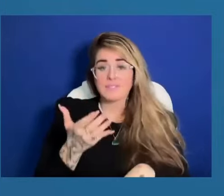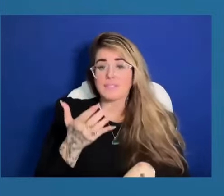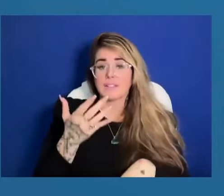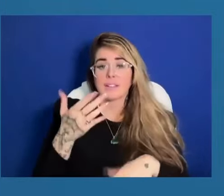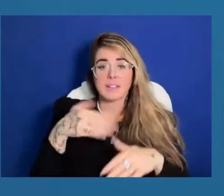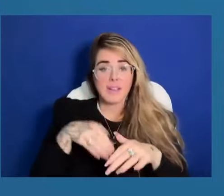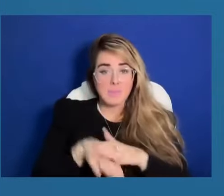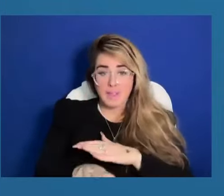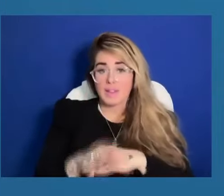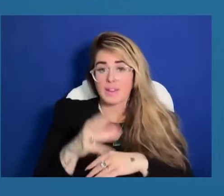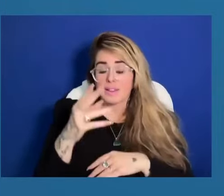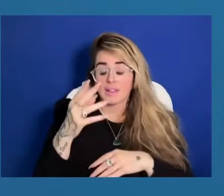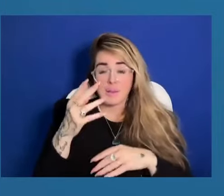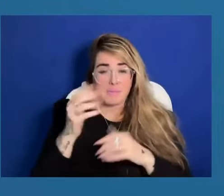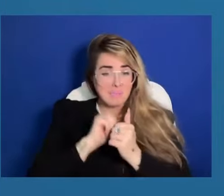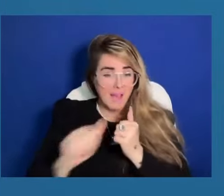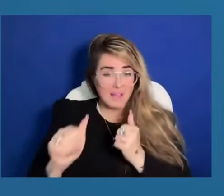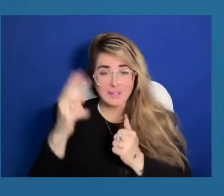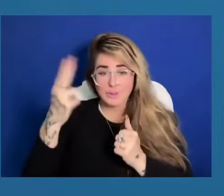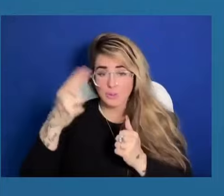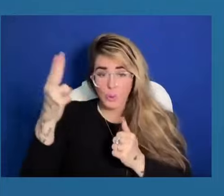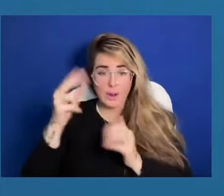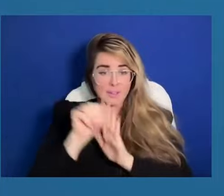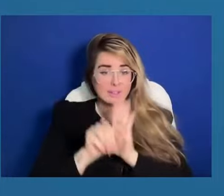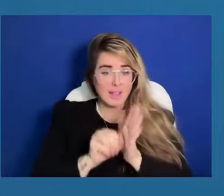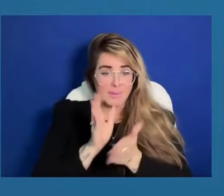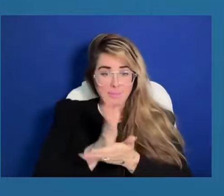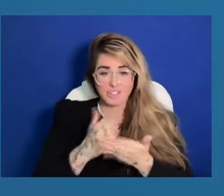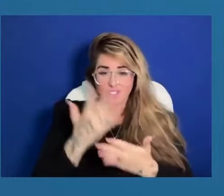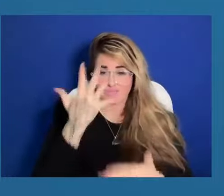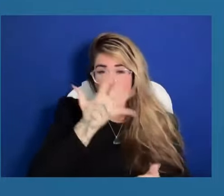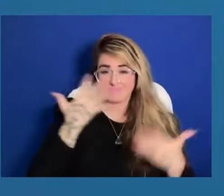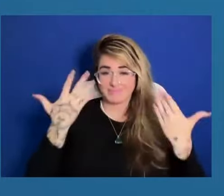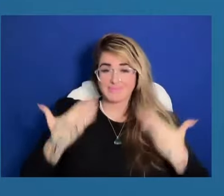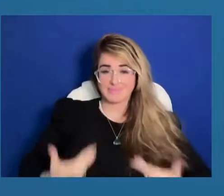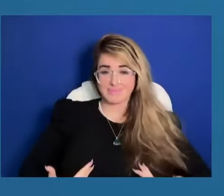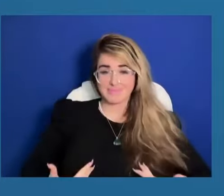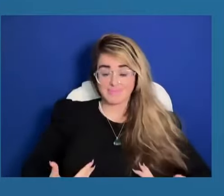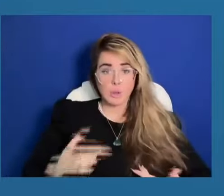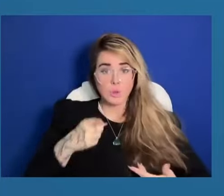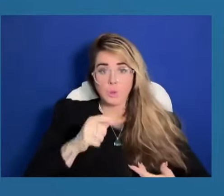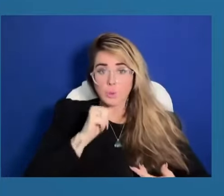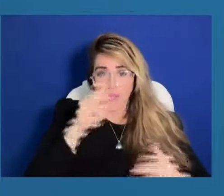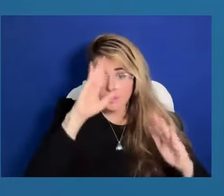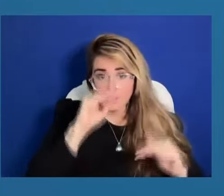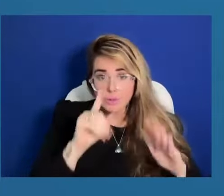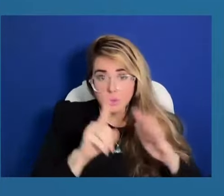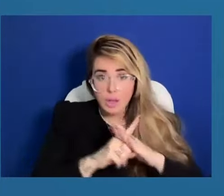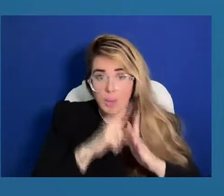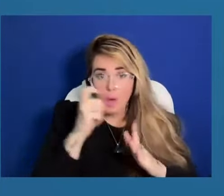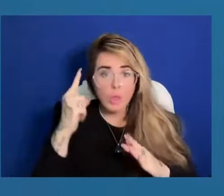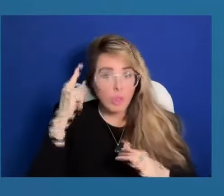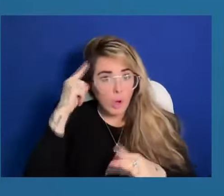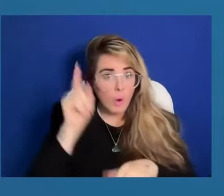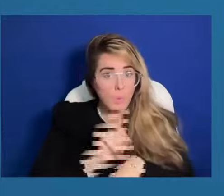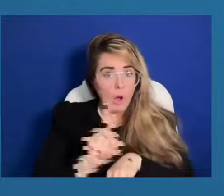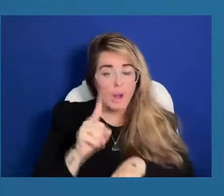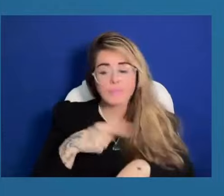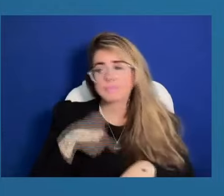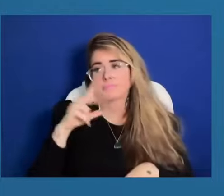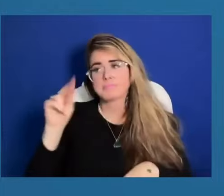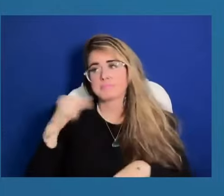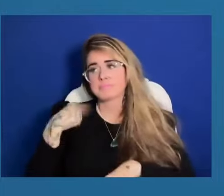historic state budget. And you literally didn't think you were coming here today because I heard it was at 1 o'clock. I was like, I can't make 1 o'clock. Why